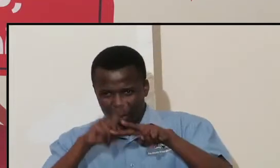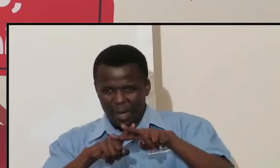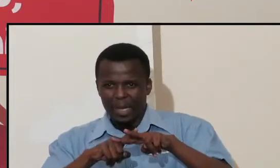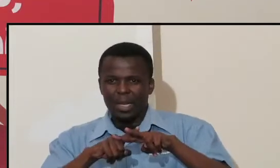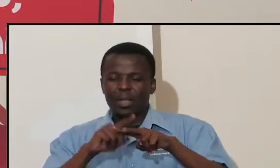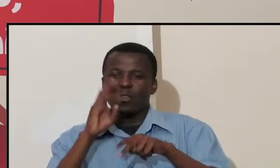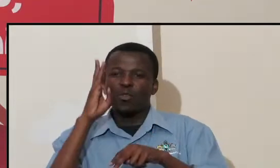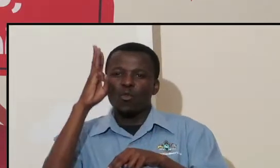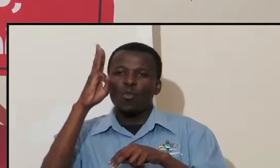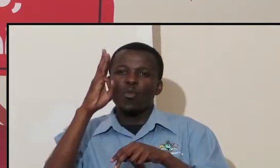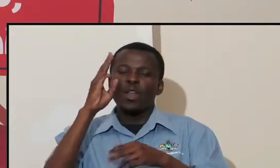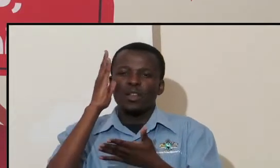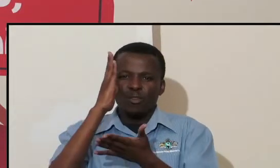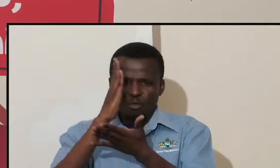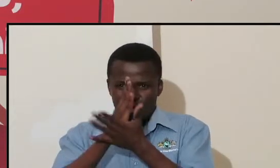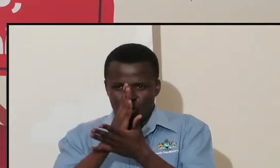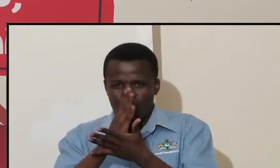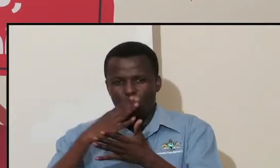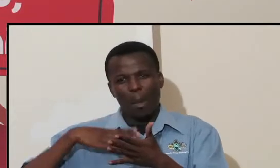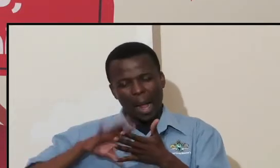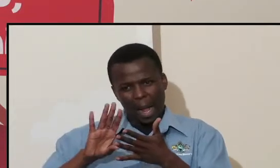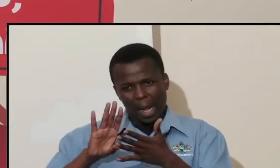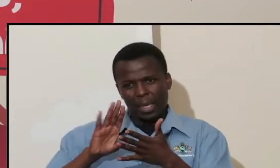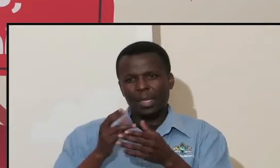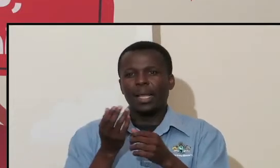lokubalulekile sawunqoba nokubandlulula.